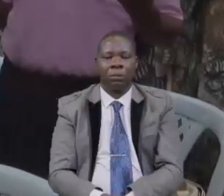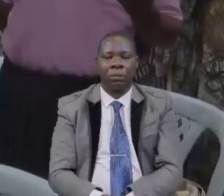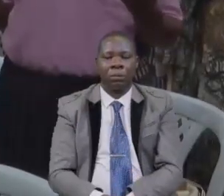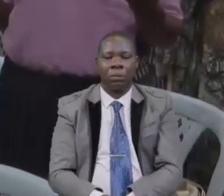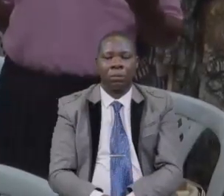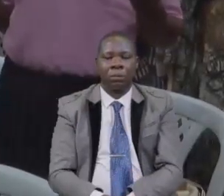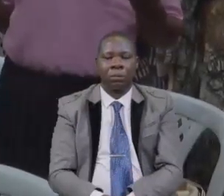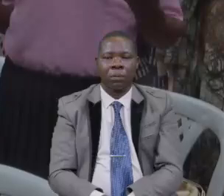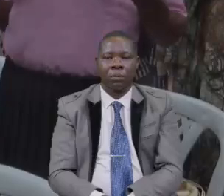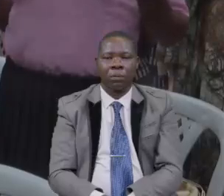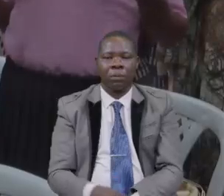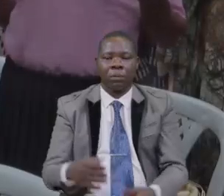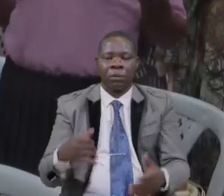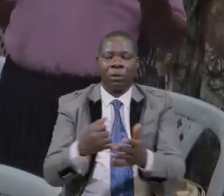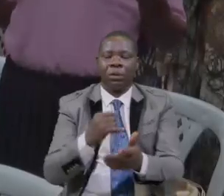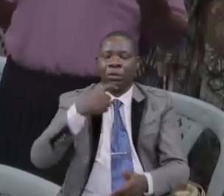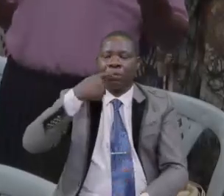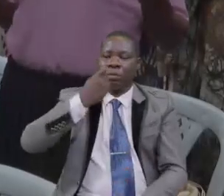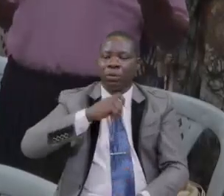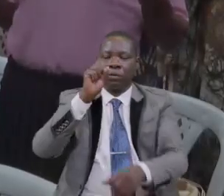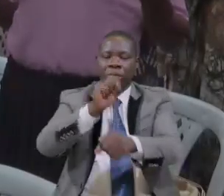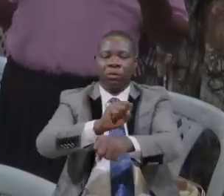It must work.